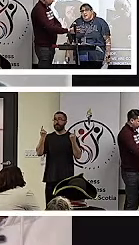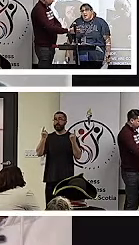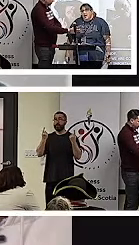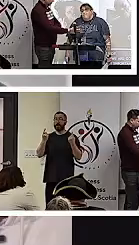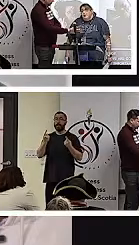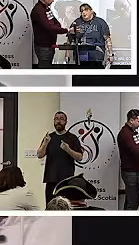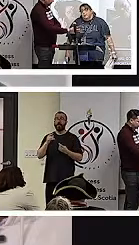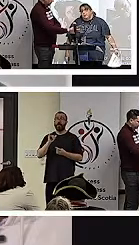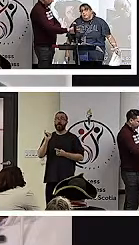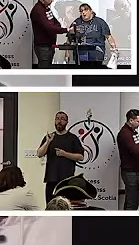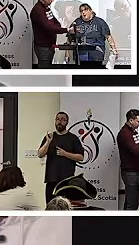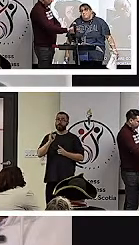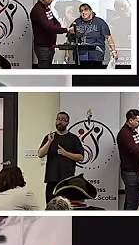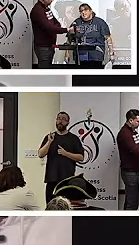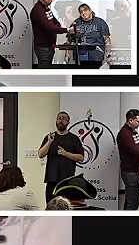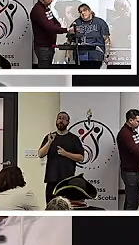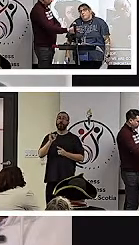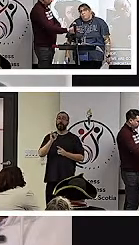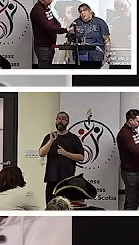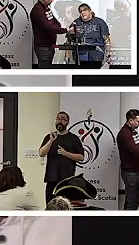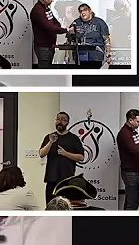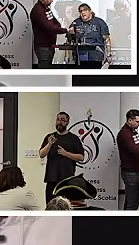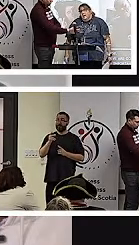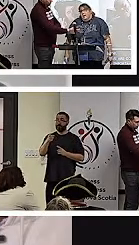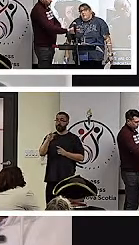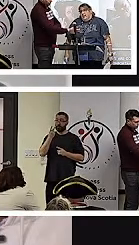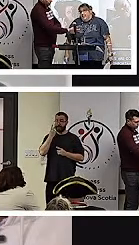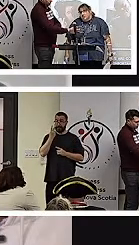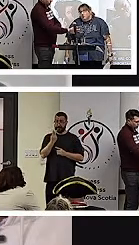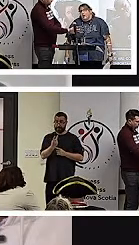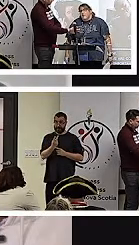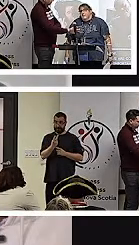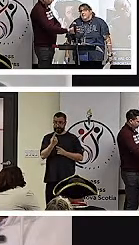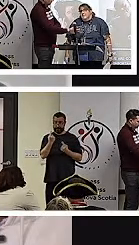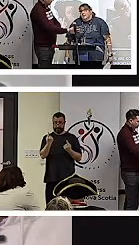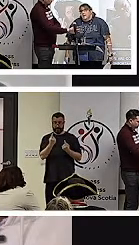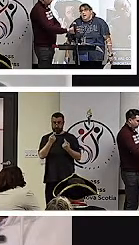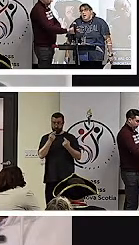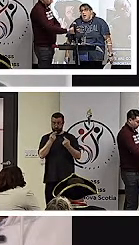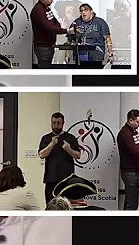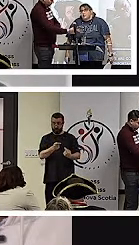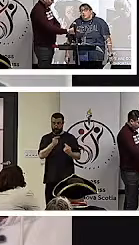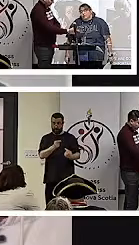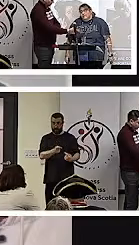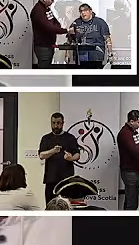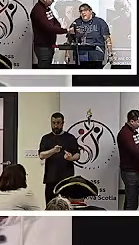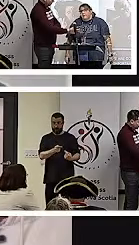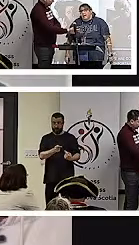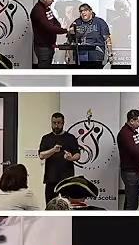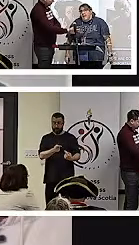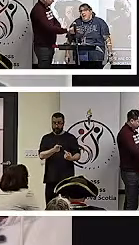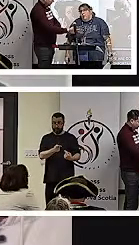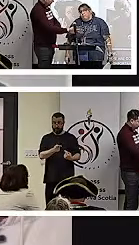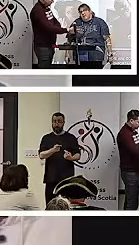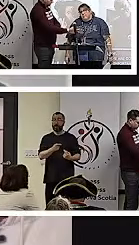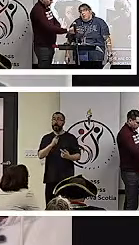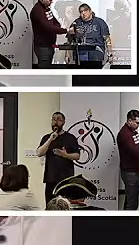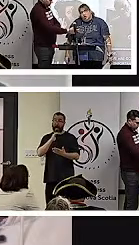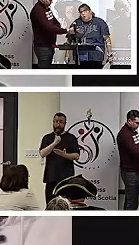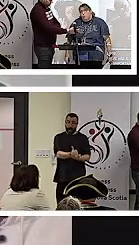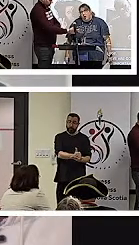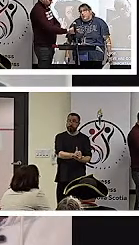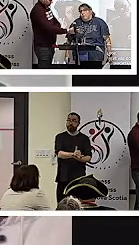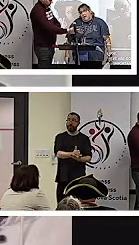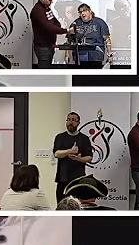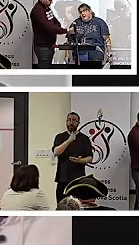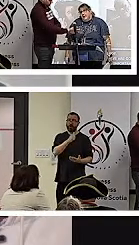plus, if you see someone like struggling, turn around and help them.